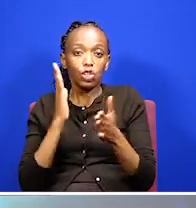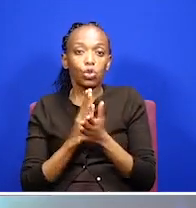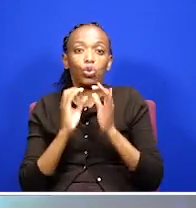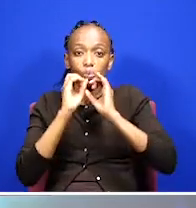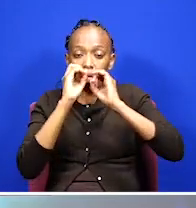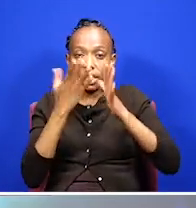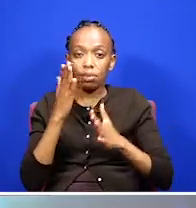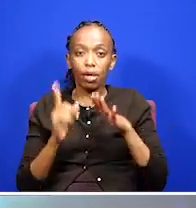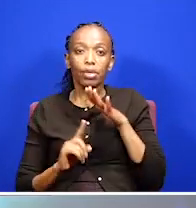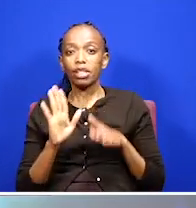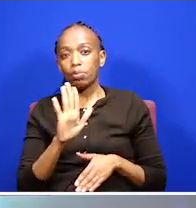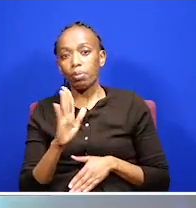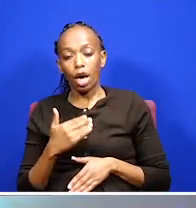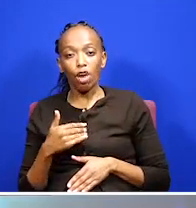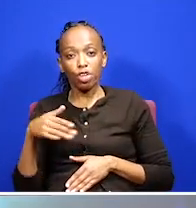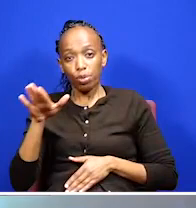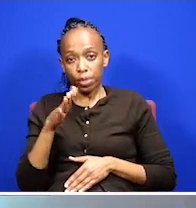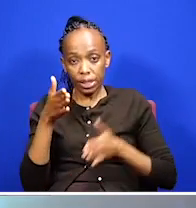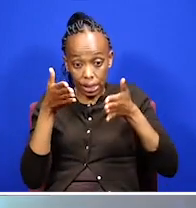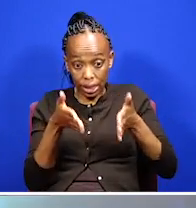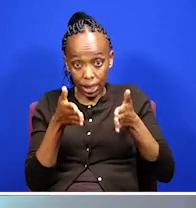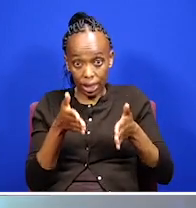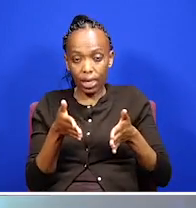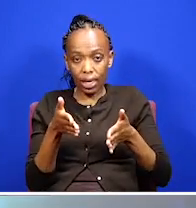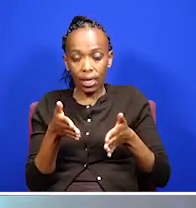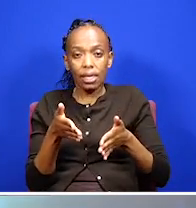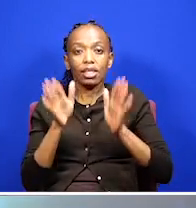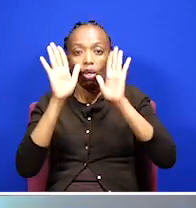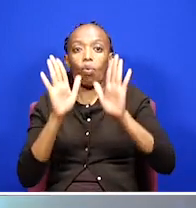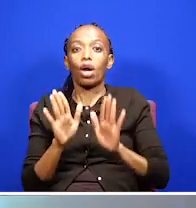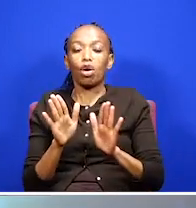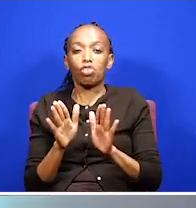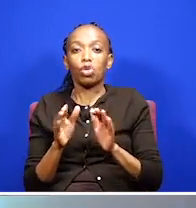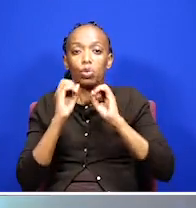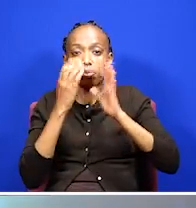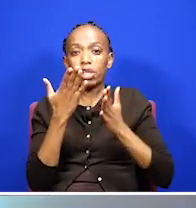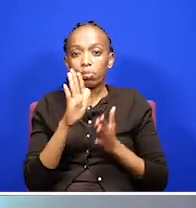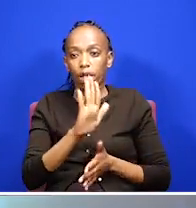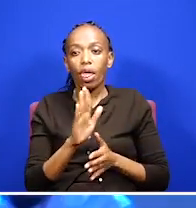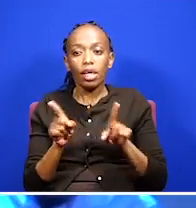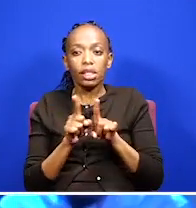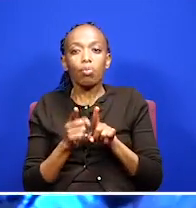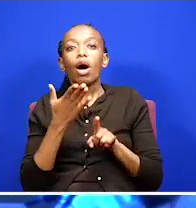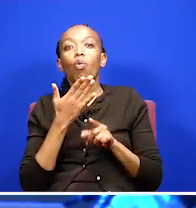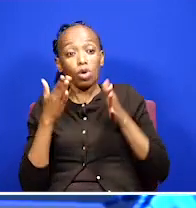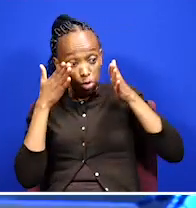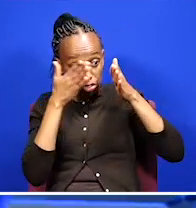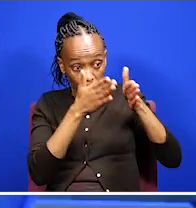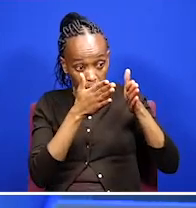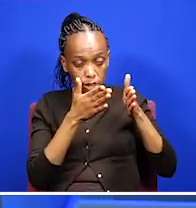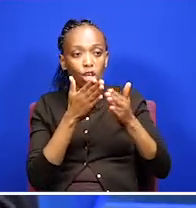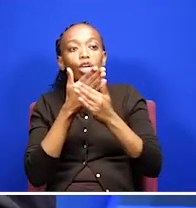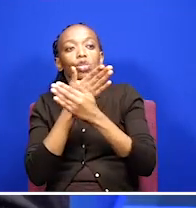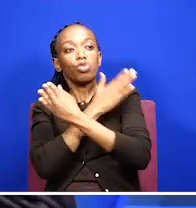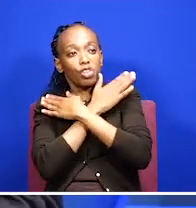blessed by your ministry and having you present on the ground. It is wonderful to be blessed by you. I just want to turn to our friends